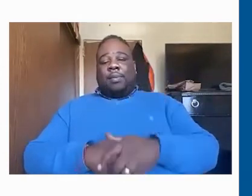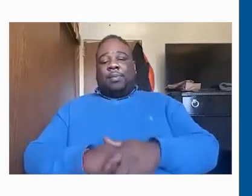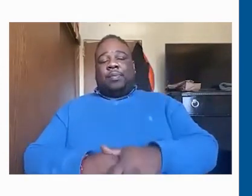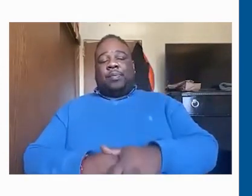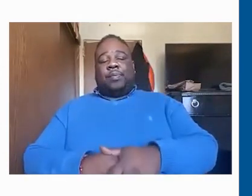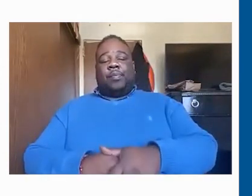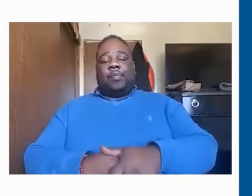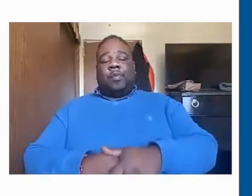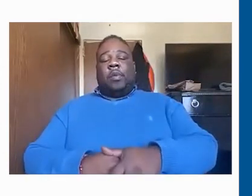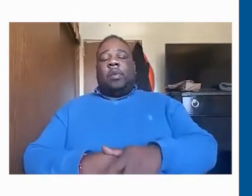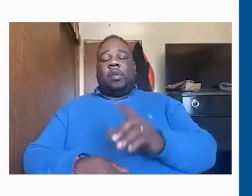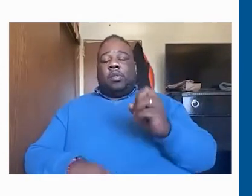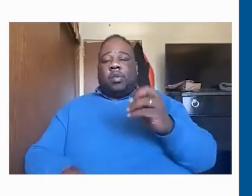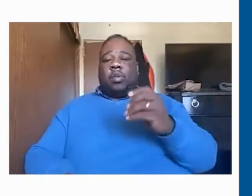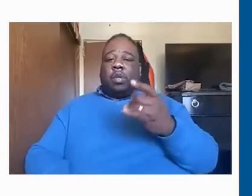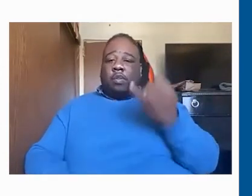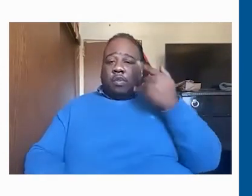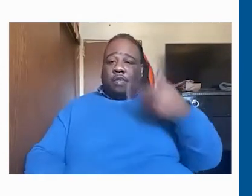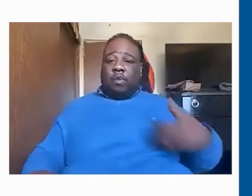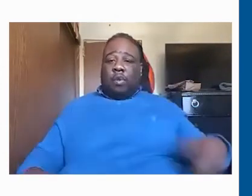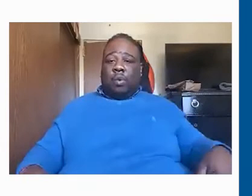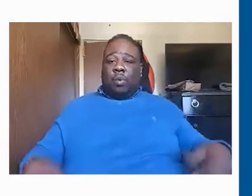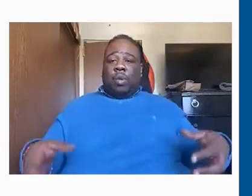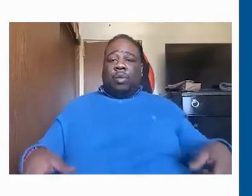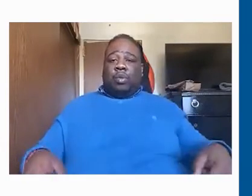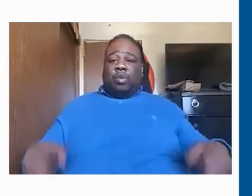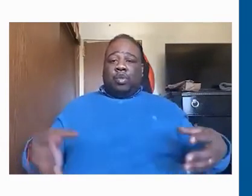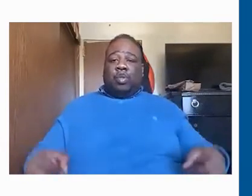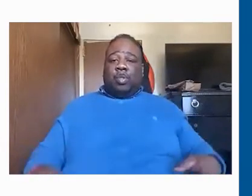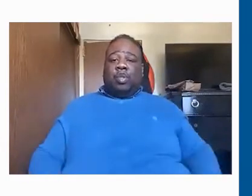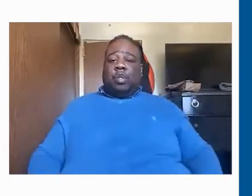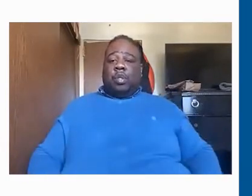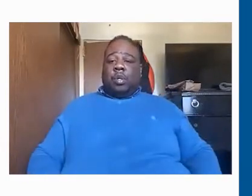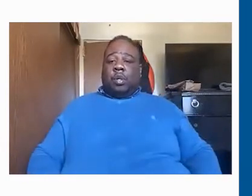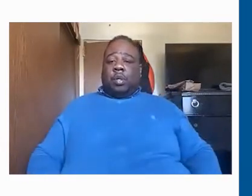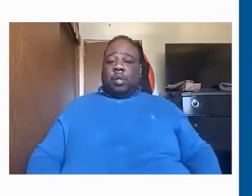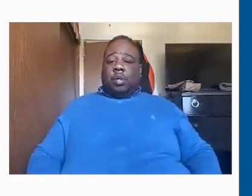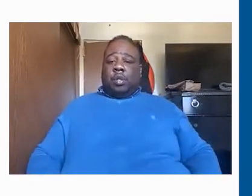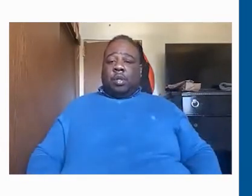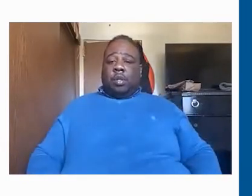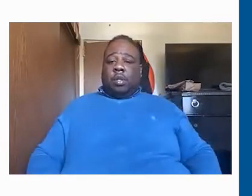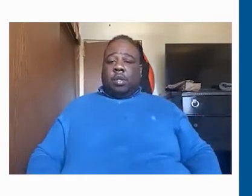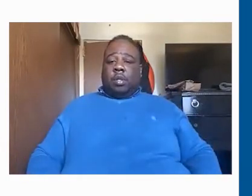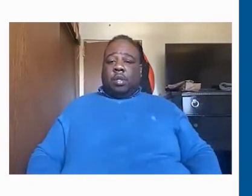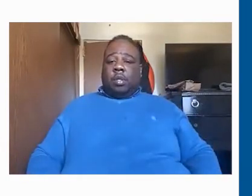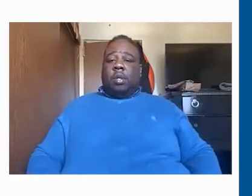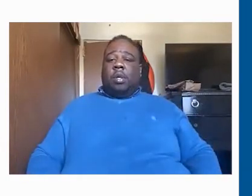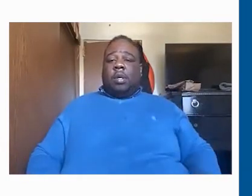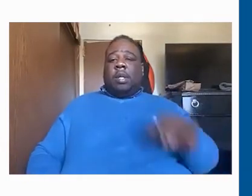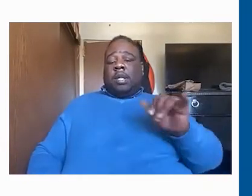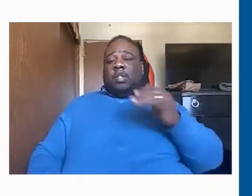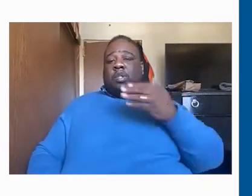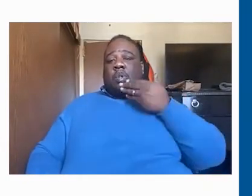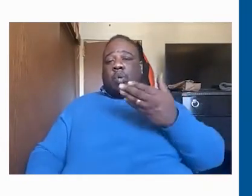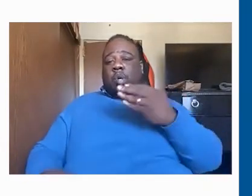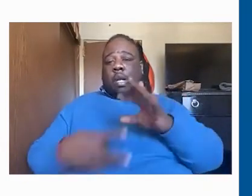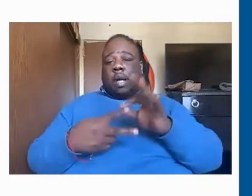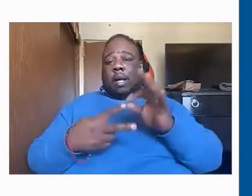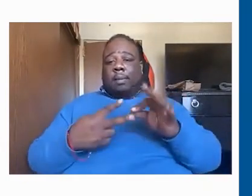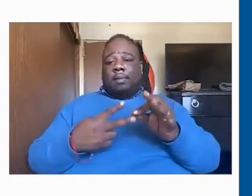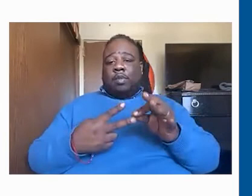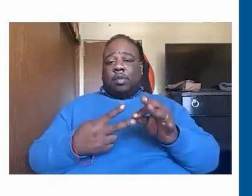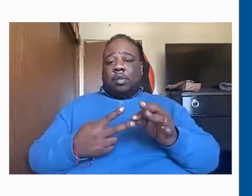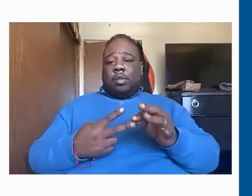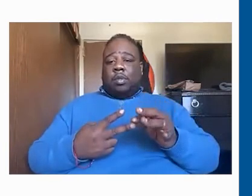would be in your apartment or home, that would be, a good option to keep around just in case. And also, for pets and service